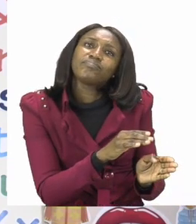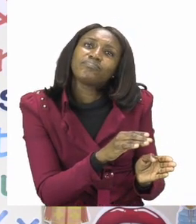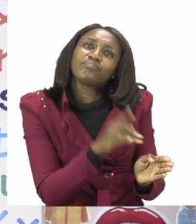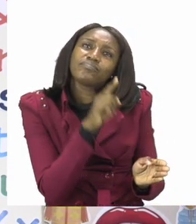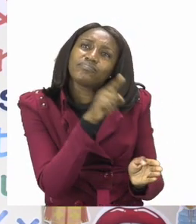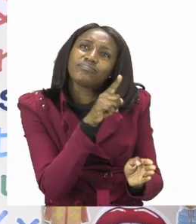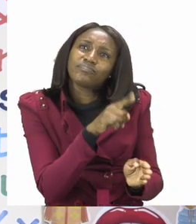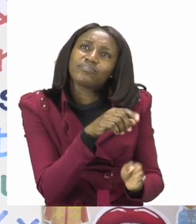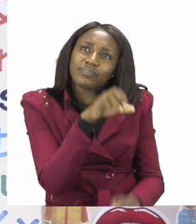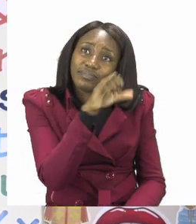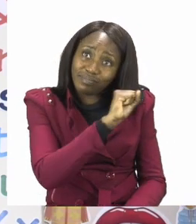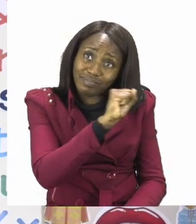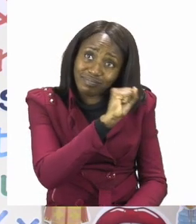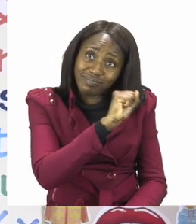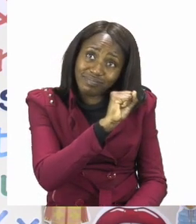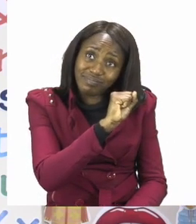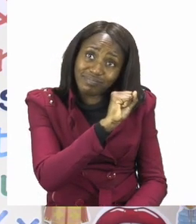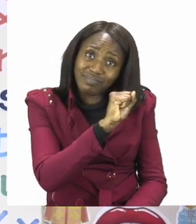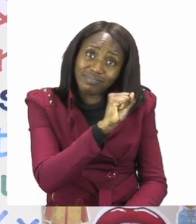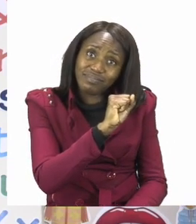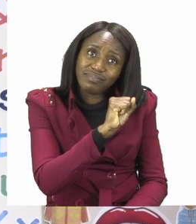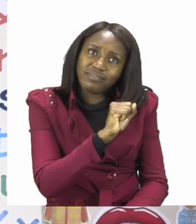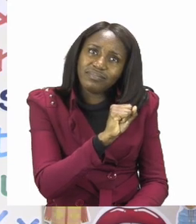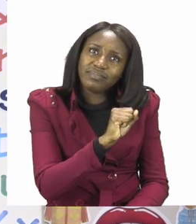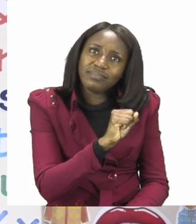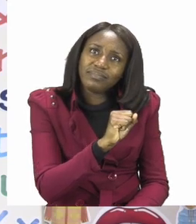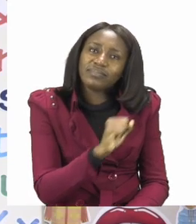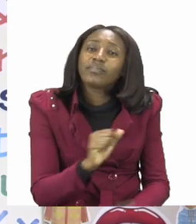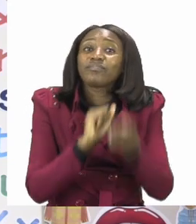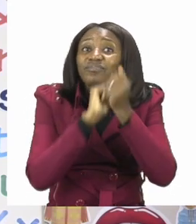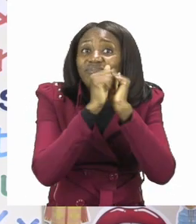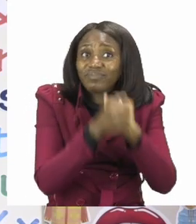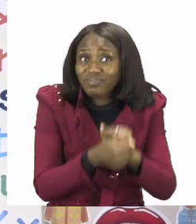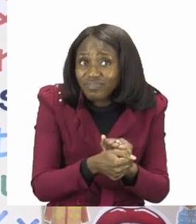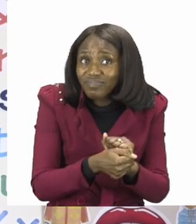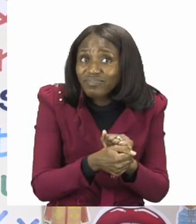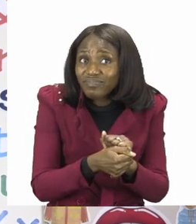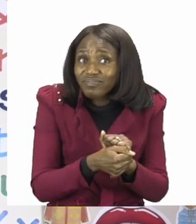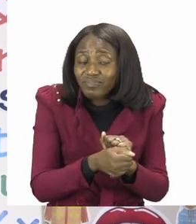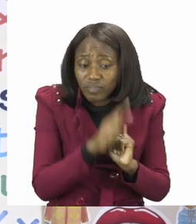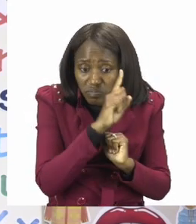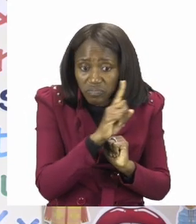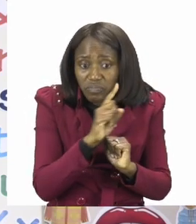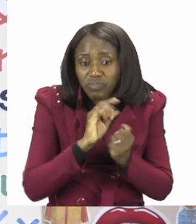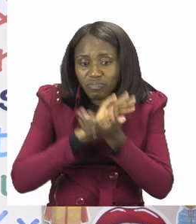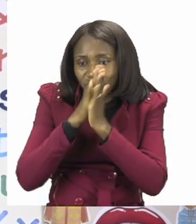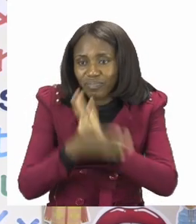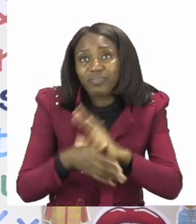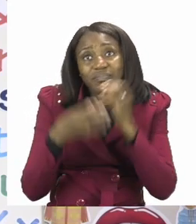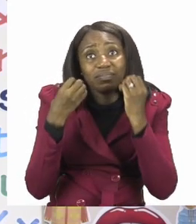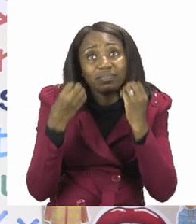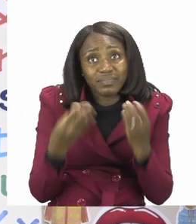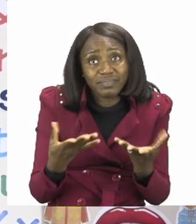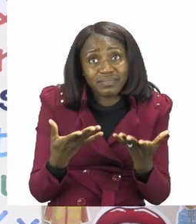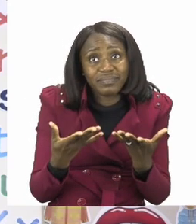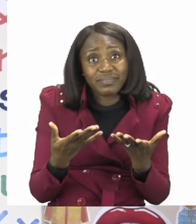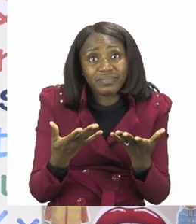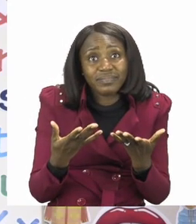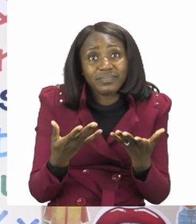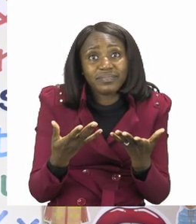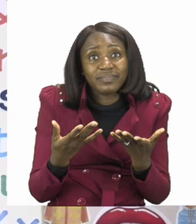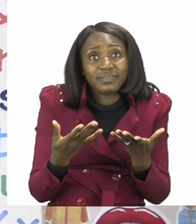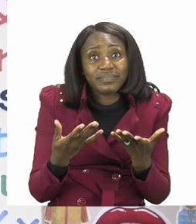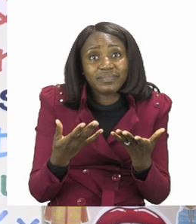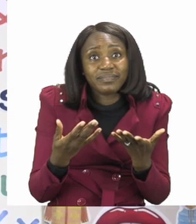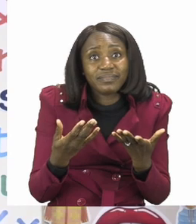them singulars. To change these words from one coin to the